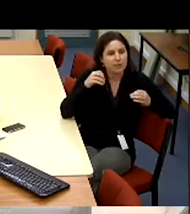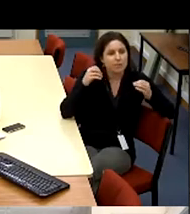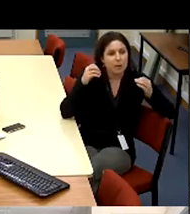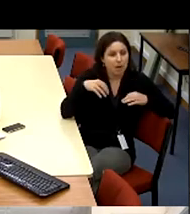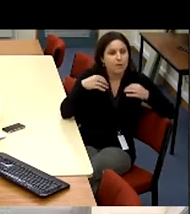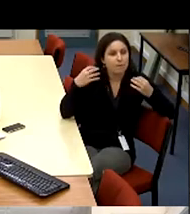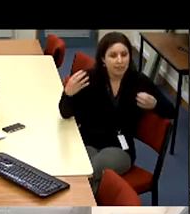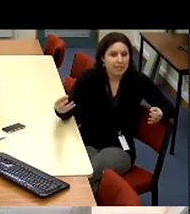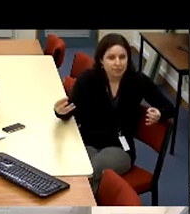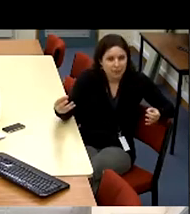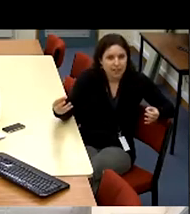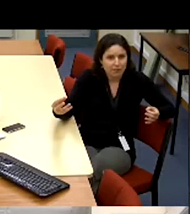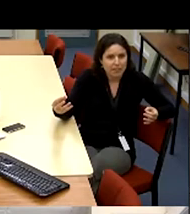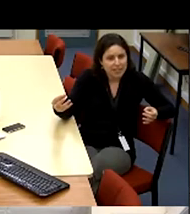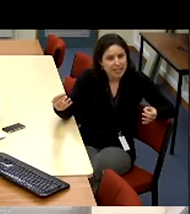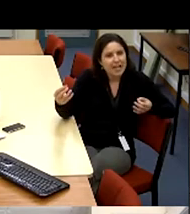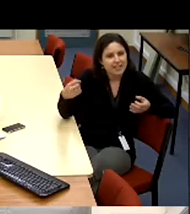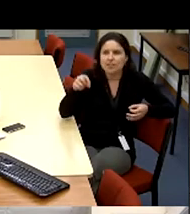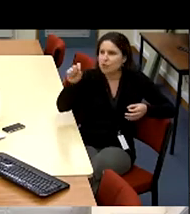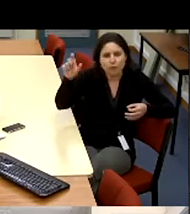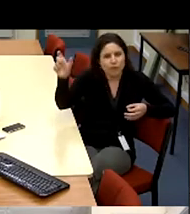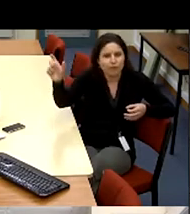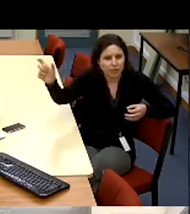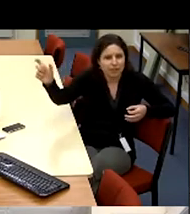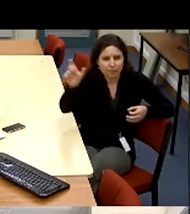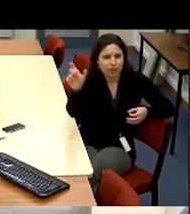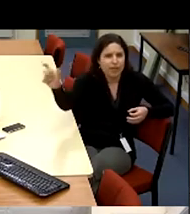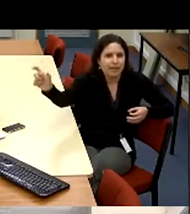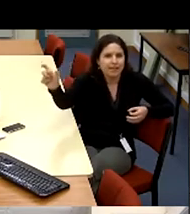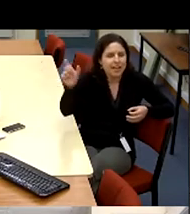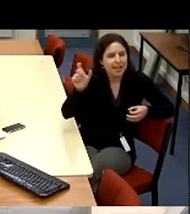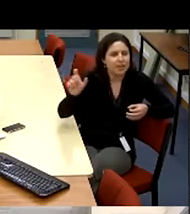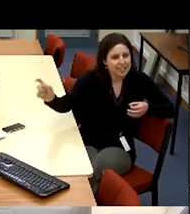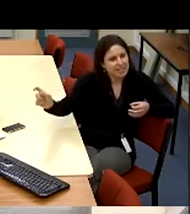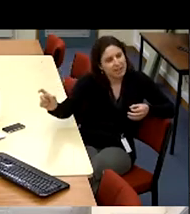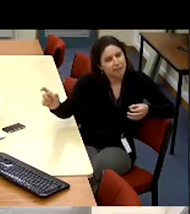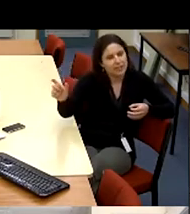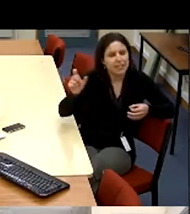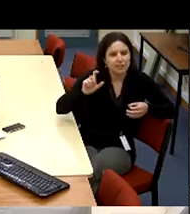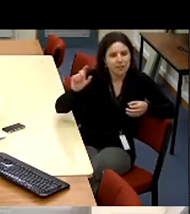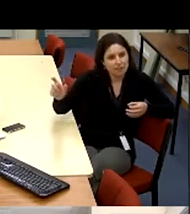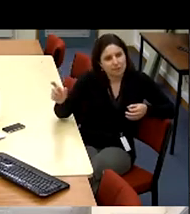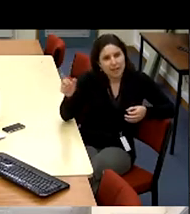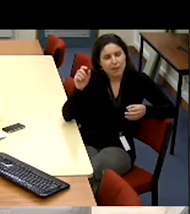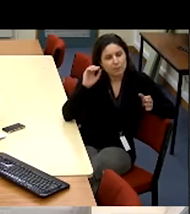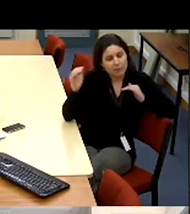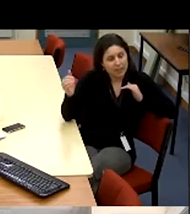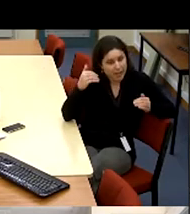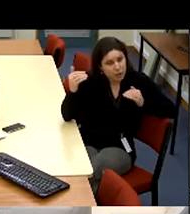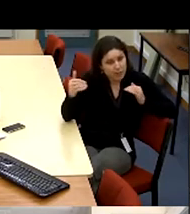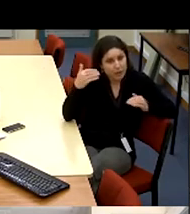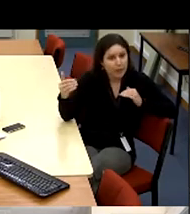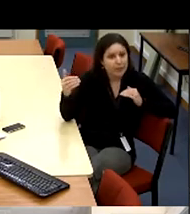then have to apply for funding from the government, it's insert refugee word here in order to get that funding. So for them, that was a